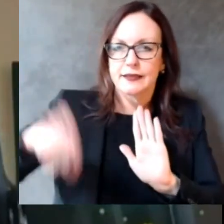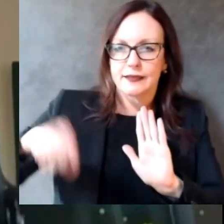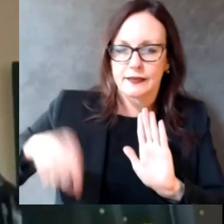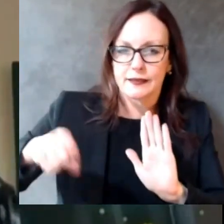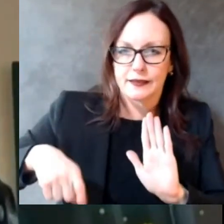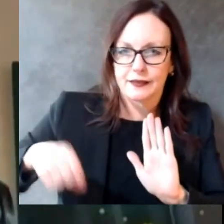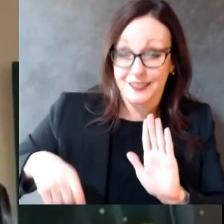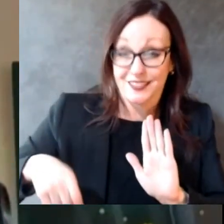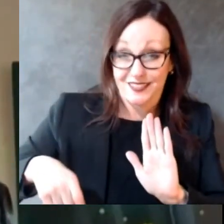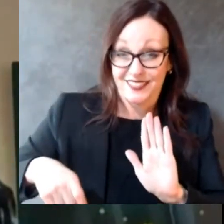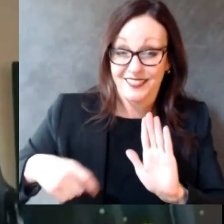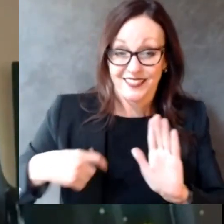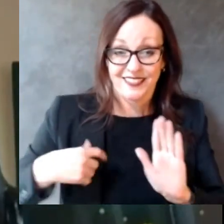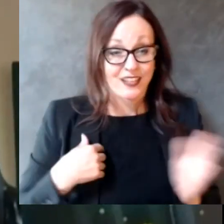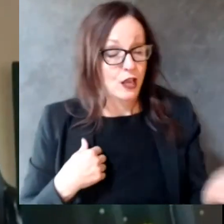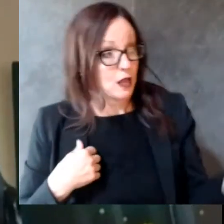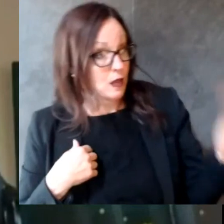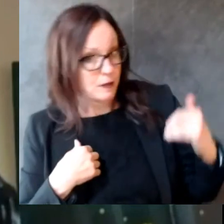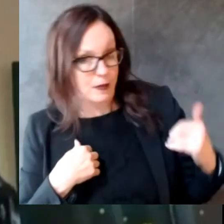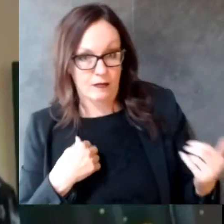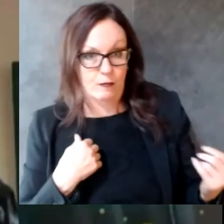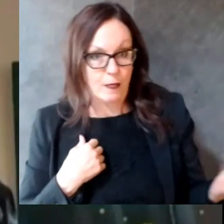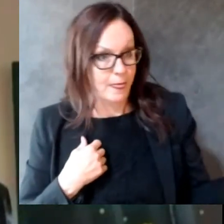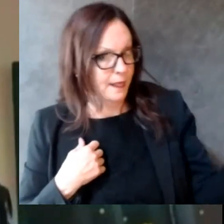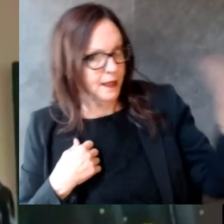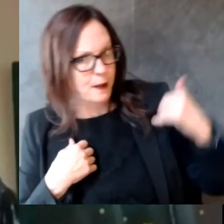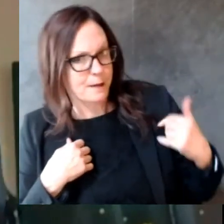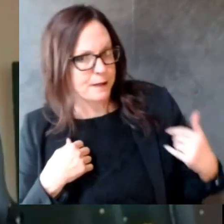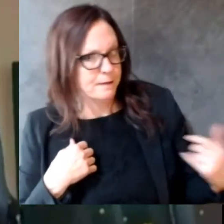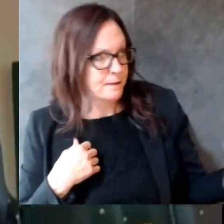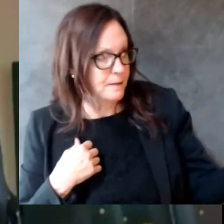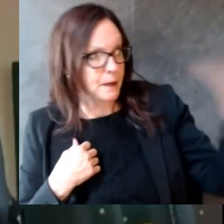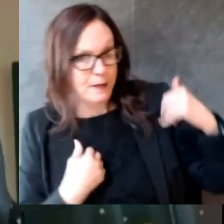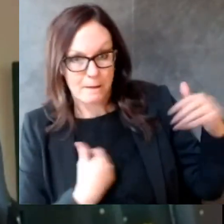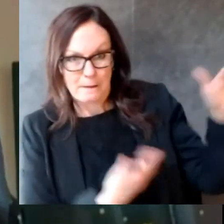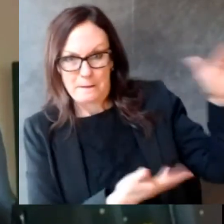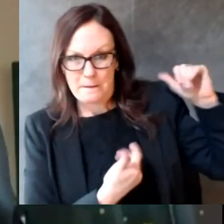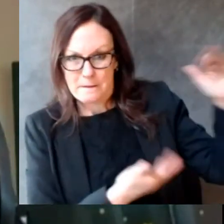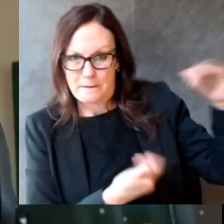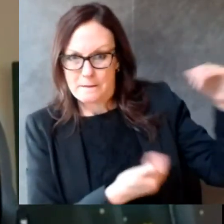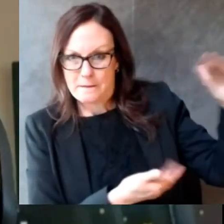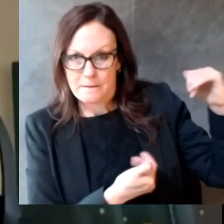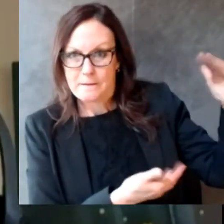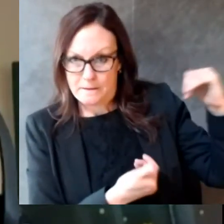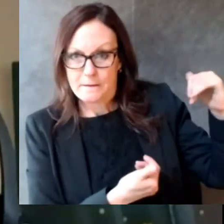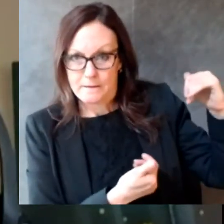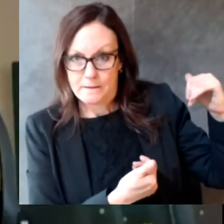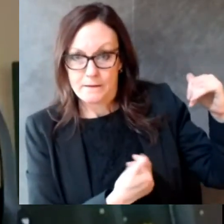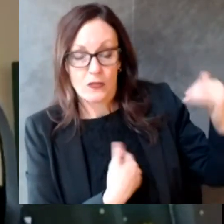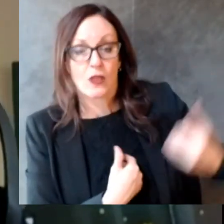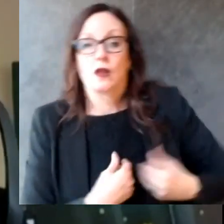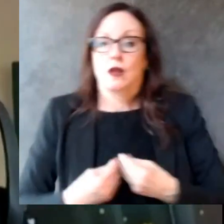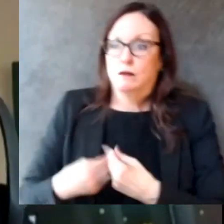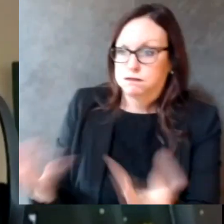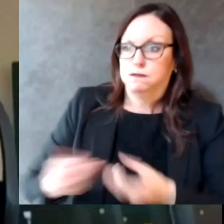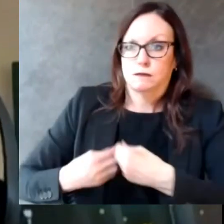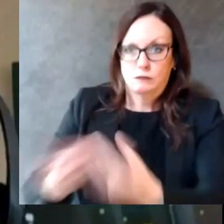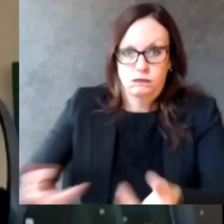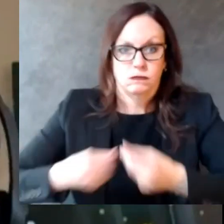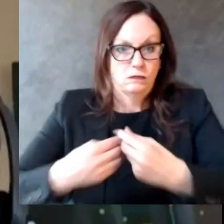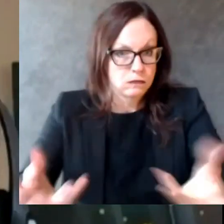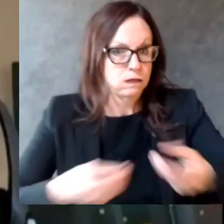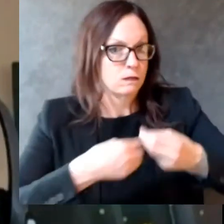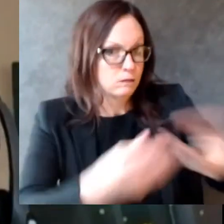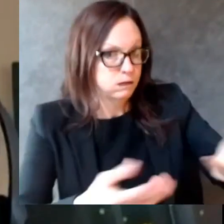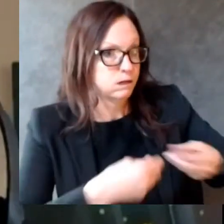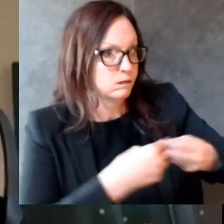all of our doses, we will have them. If we don't order all of our doses, then any doses that